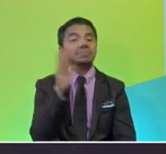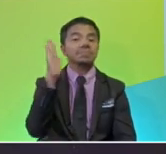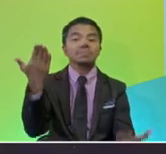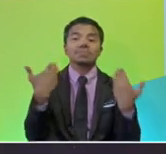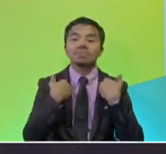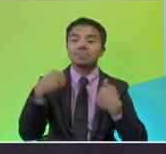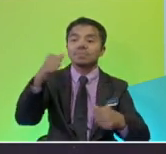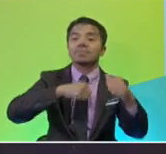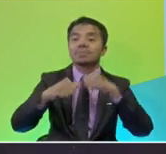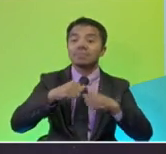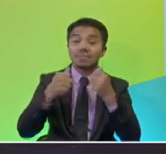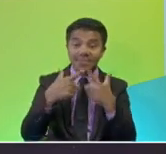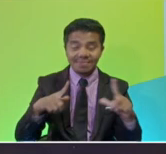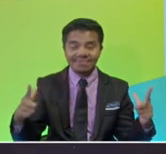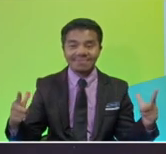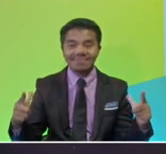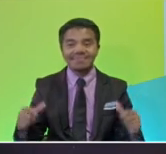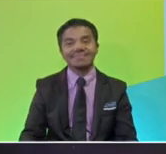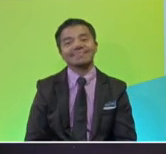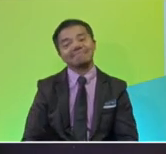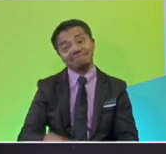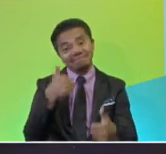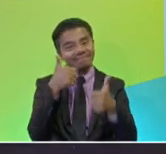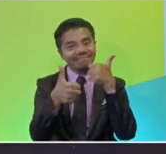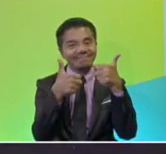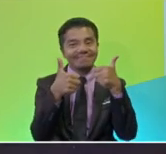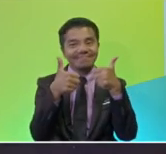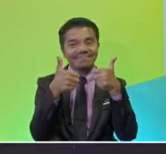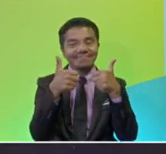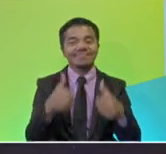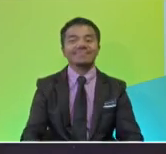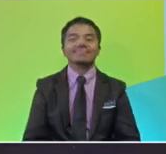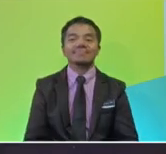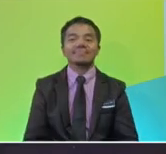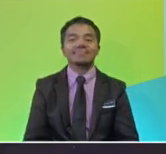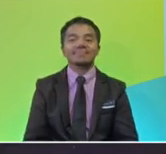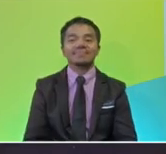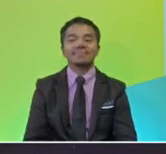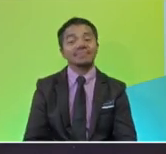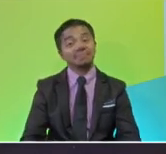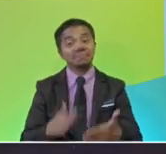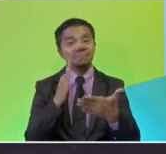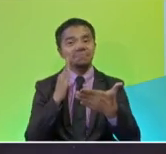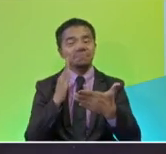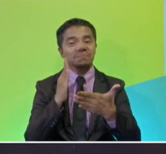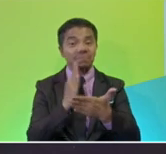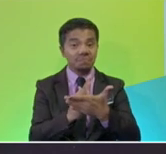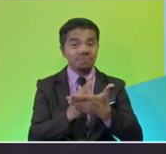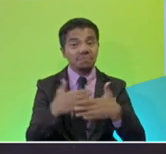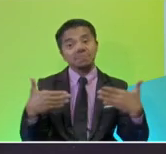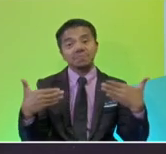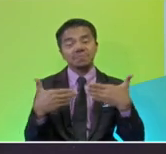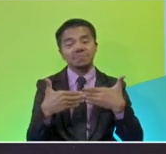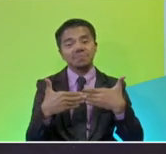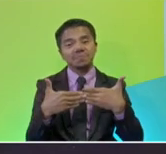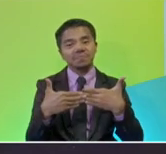the specific information. So they did a good job. Yeah, good job, everyone. Okay, we'll be taking a short break. So pupils watching at home, don't go anywhere.